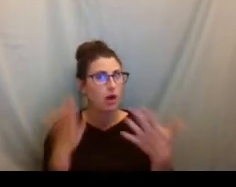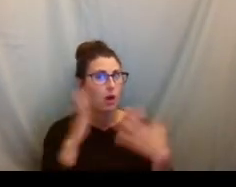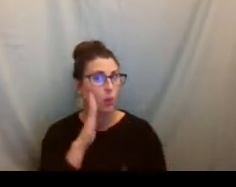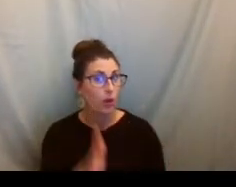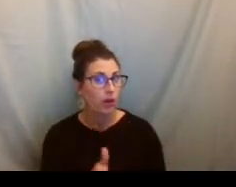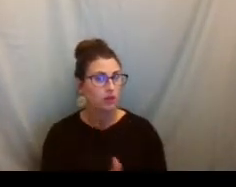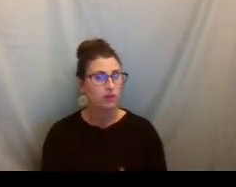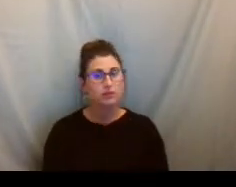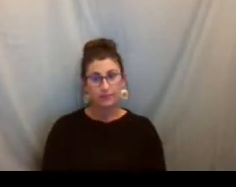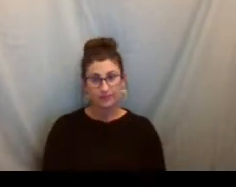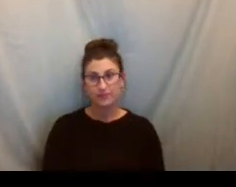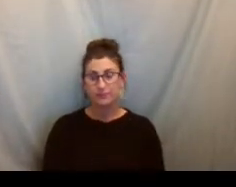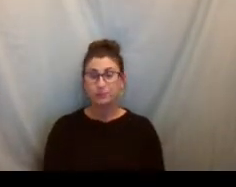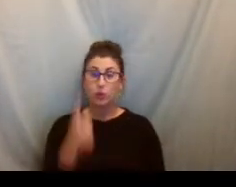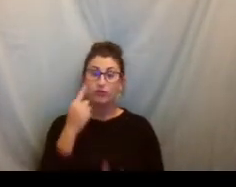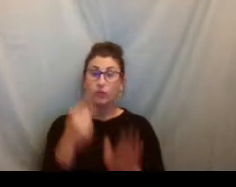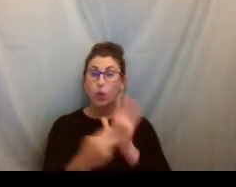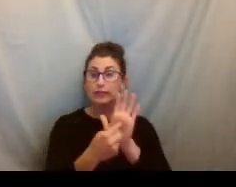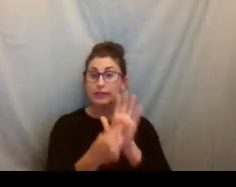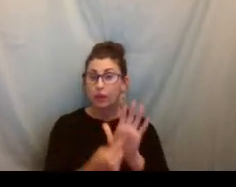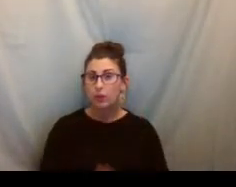example,